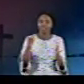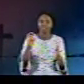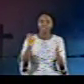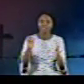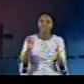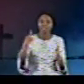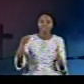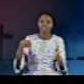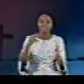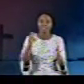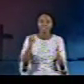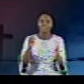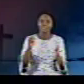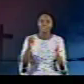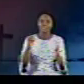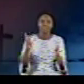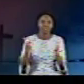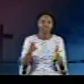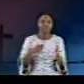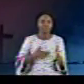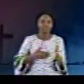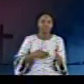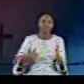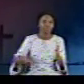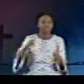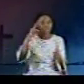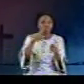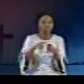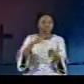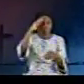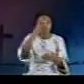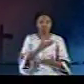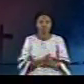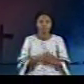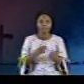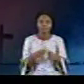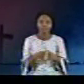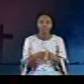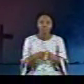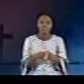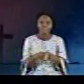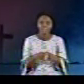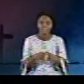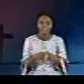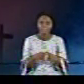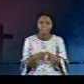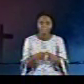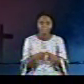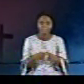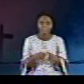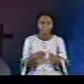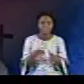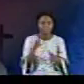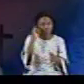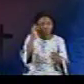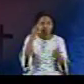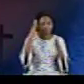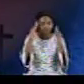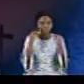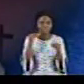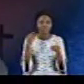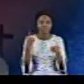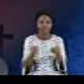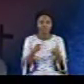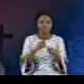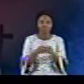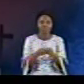son. His dad could not speak actually before he died. And then we experienced the same thing with him. But during